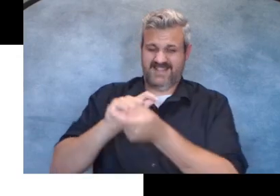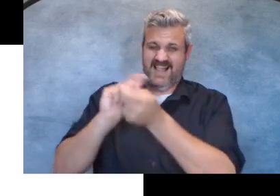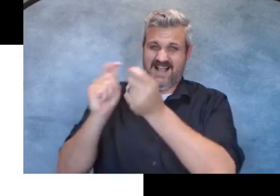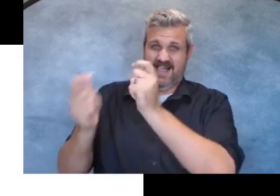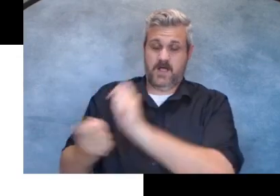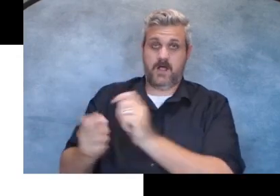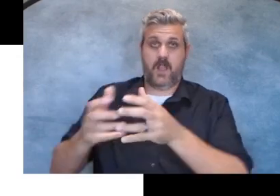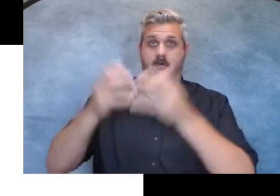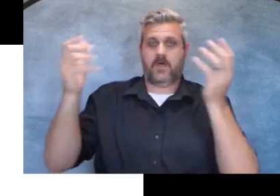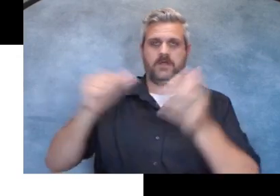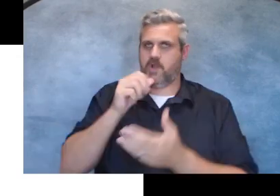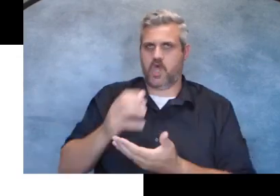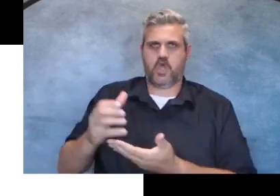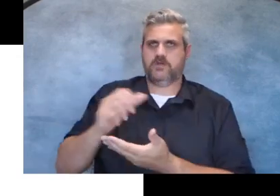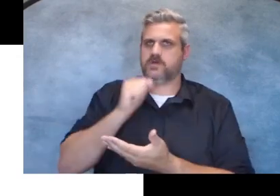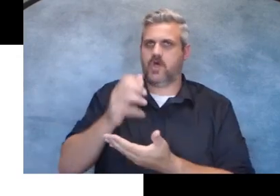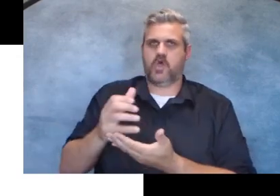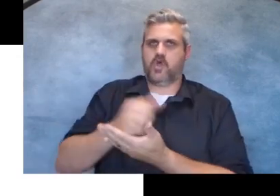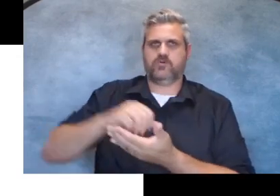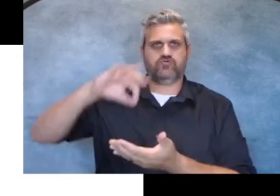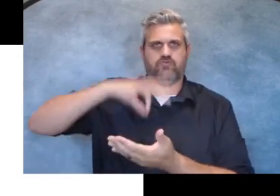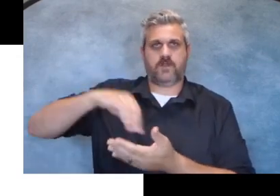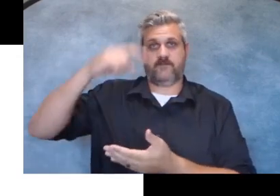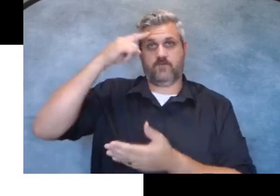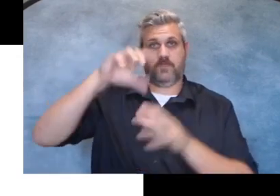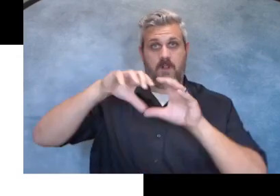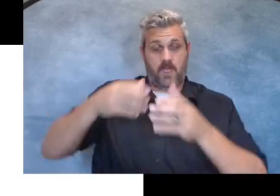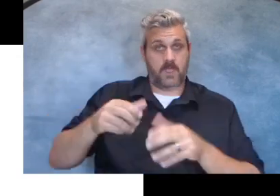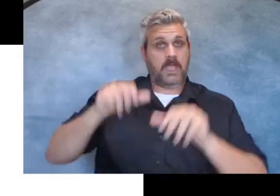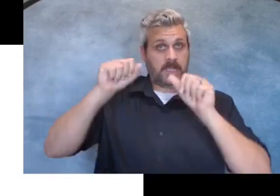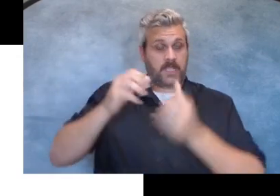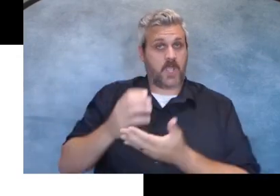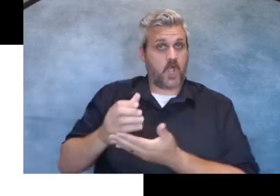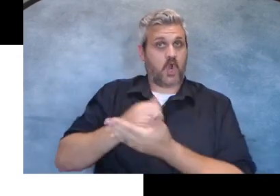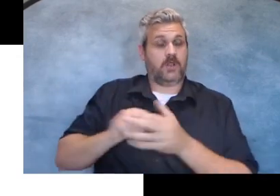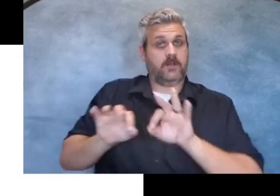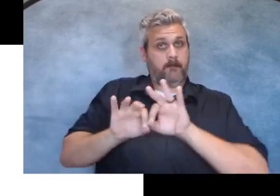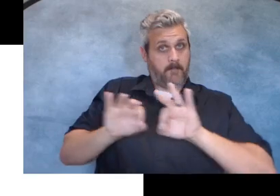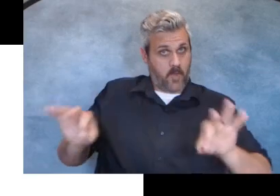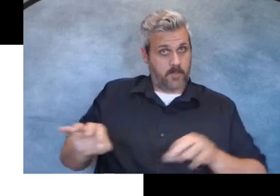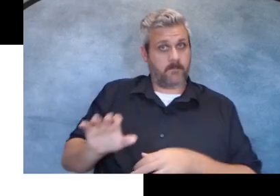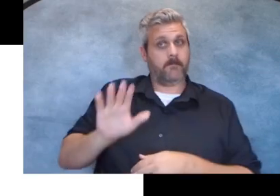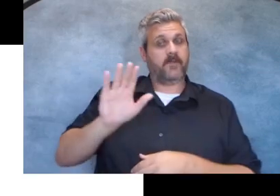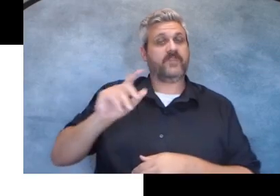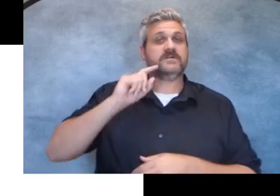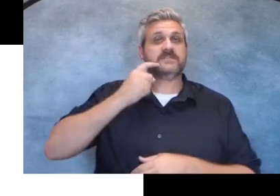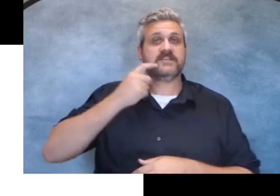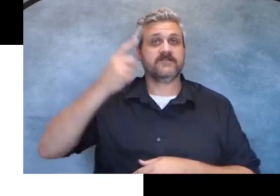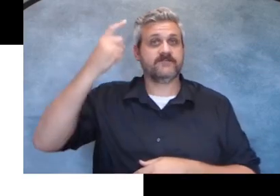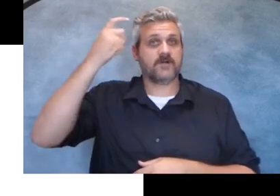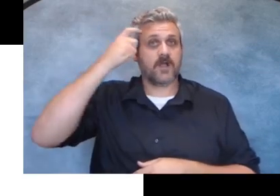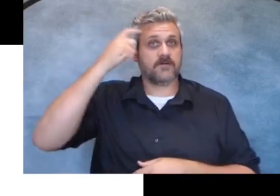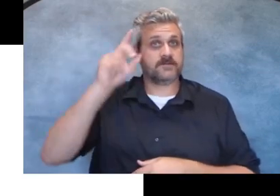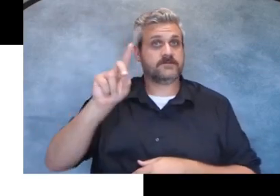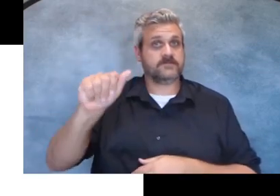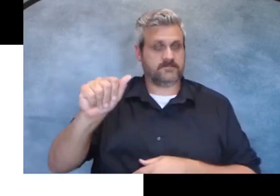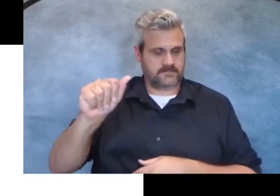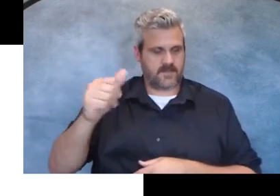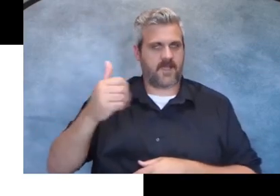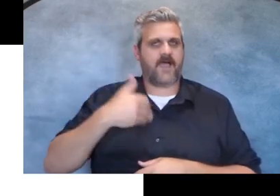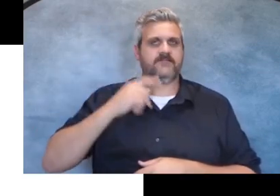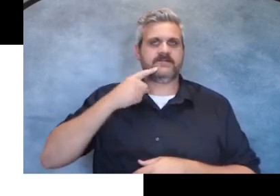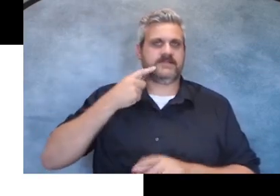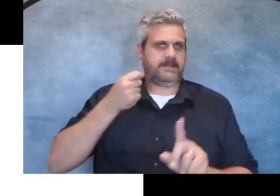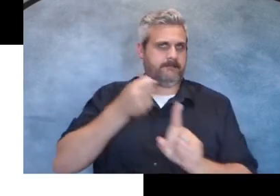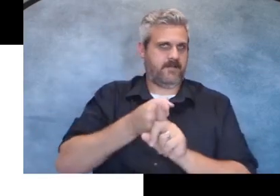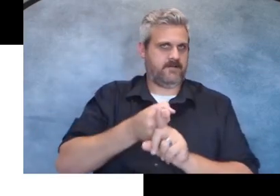for the class. This is not to say they cannot earn a diploma, but to say that their significant cognitive disability may have a